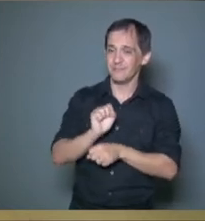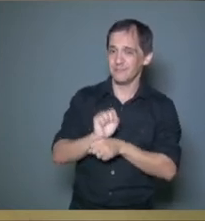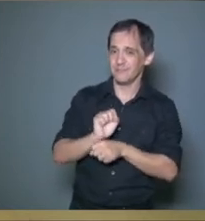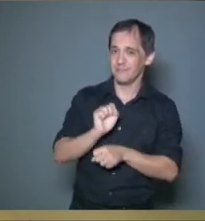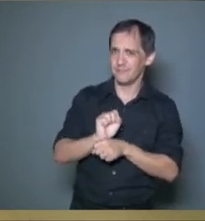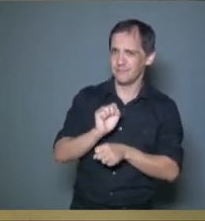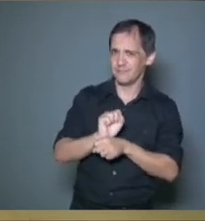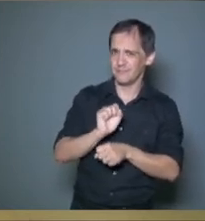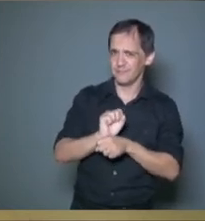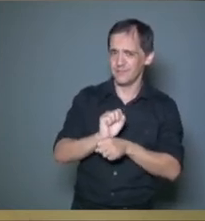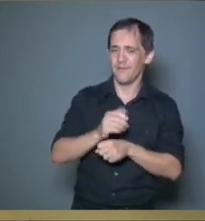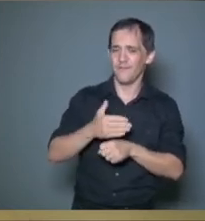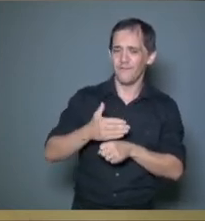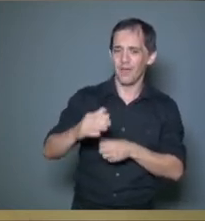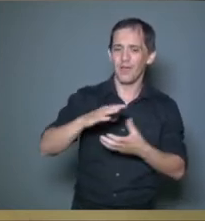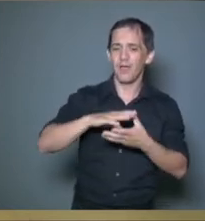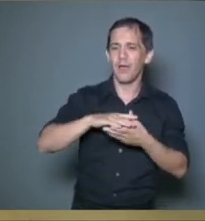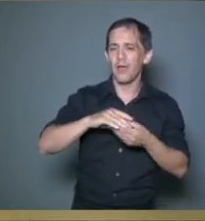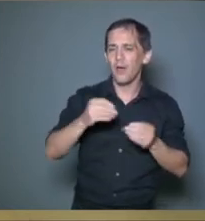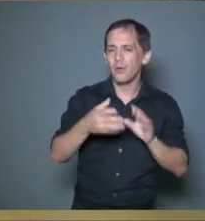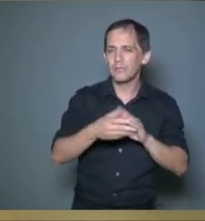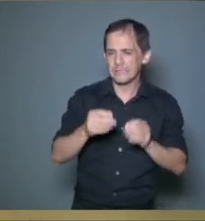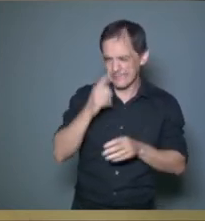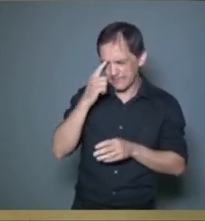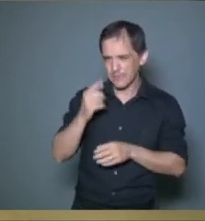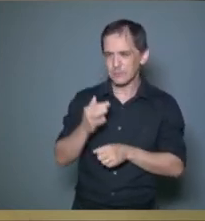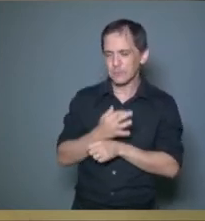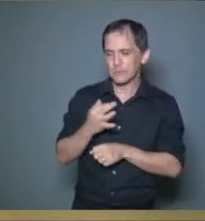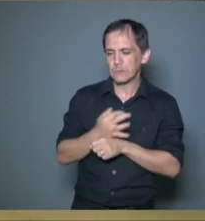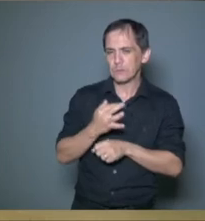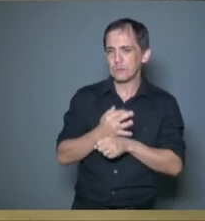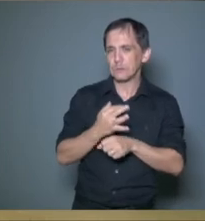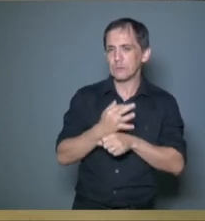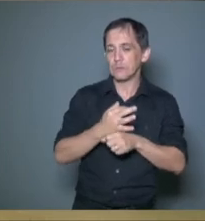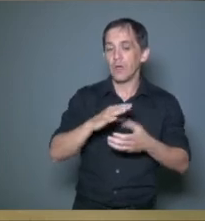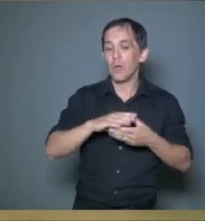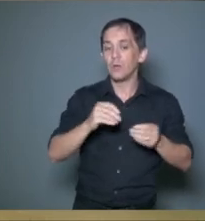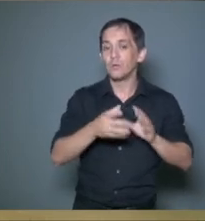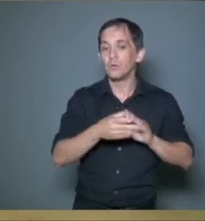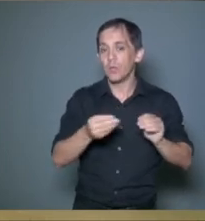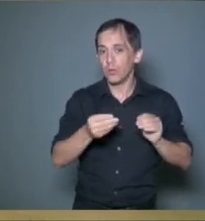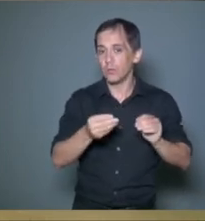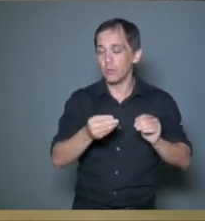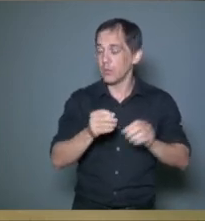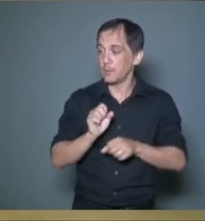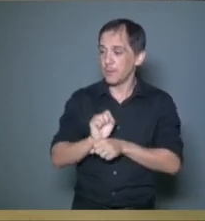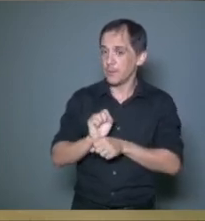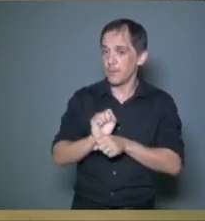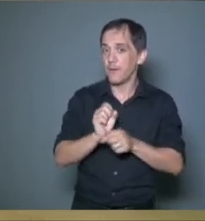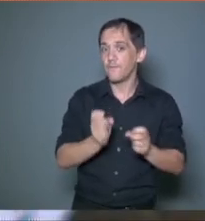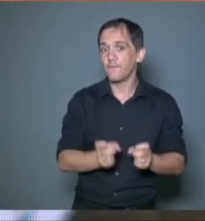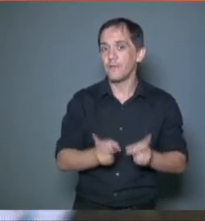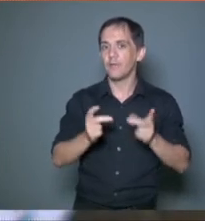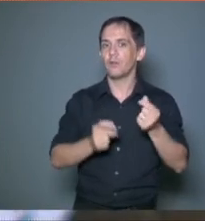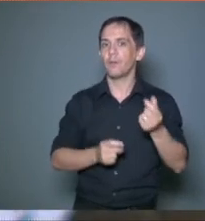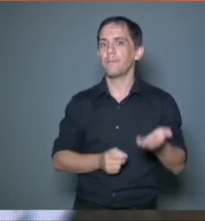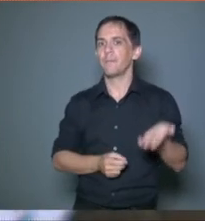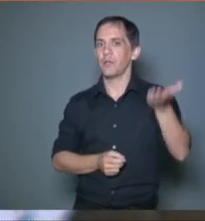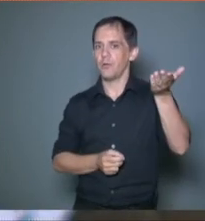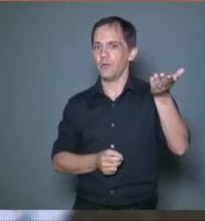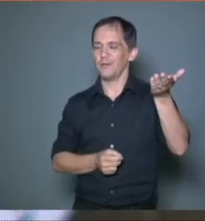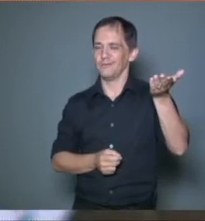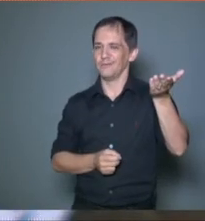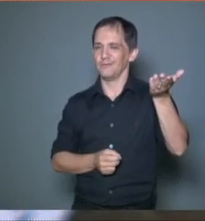And if we wait a bit longer, it is likely that we will be selling cotton at better prices than 1 month ago. We sold